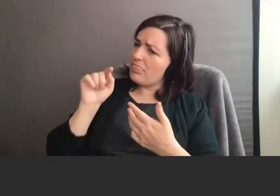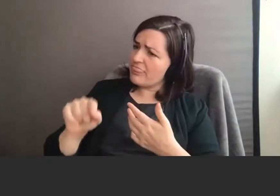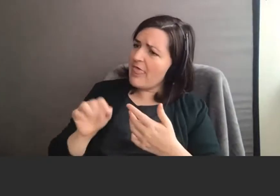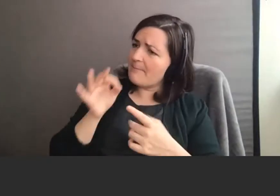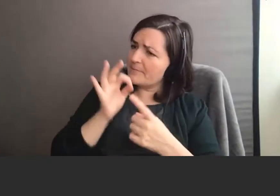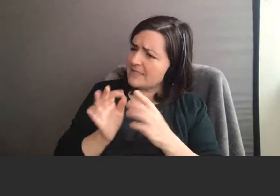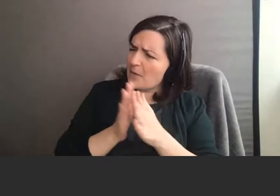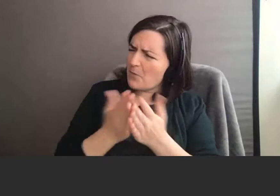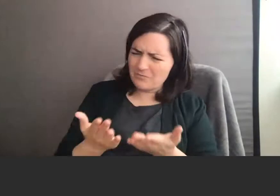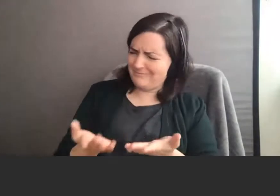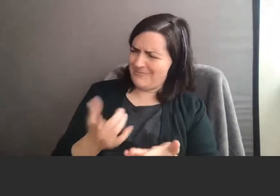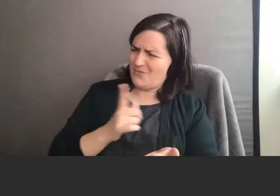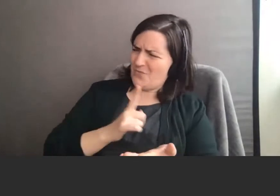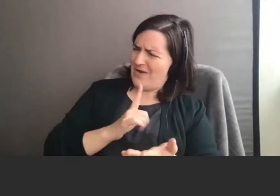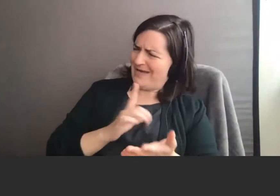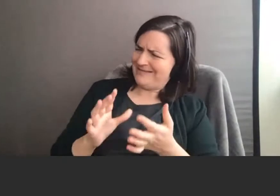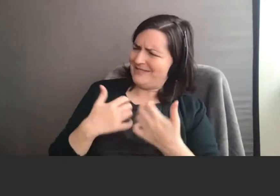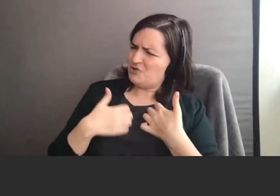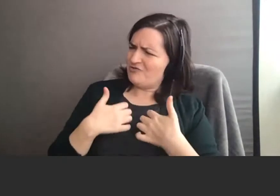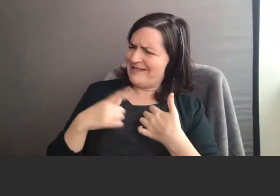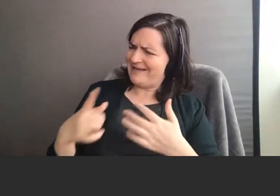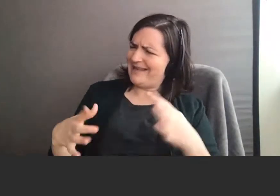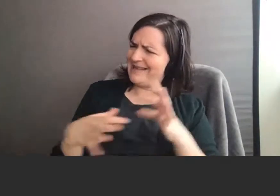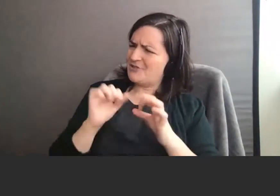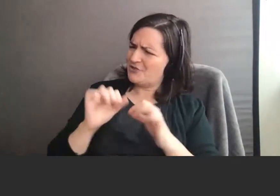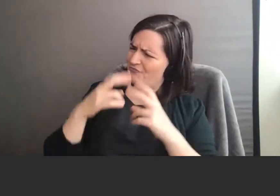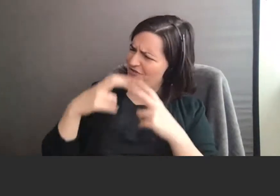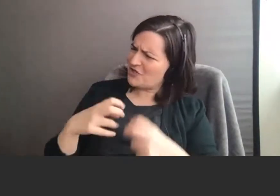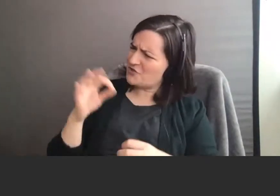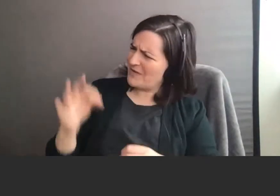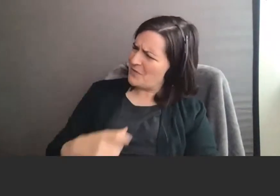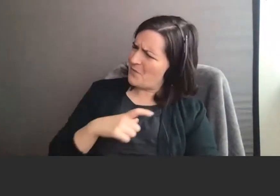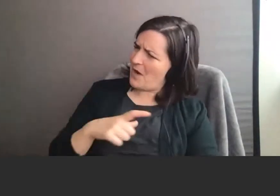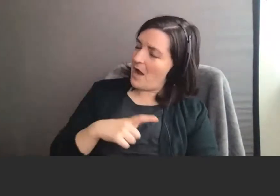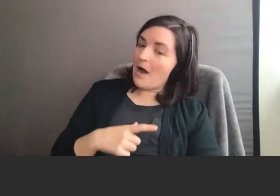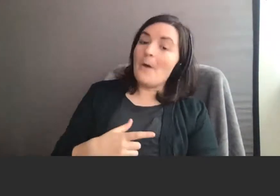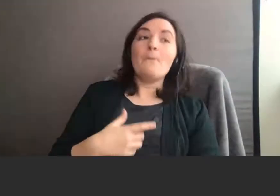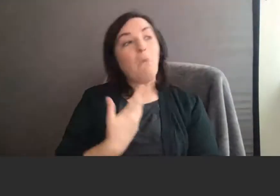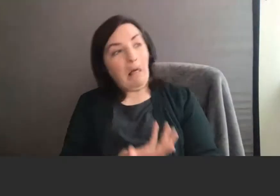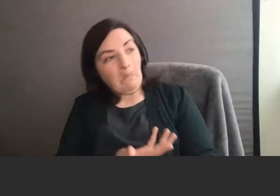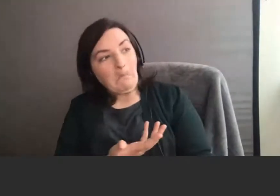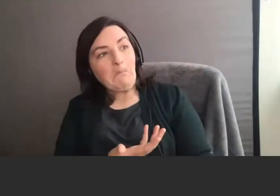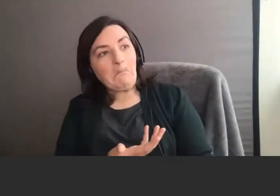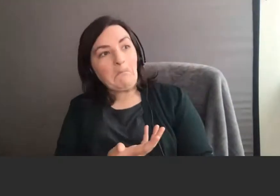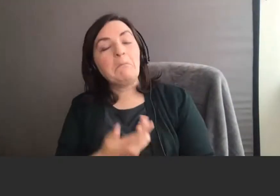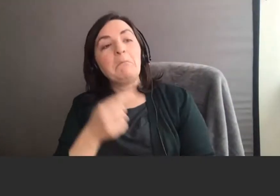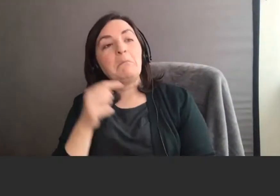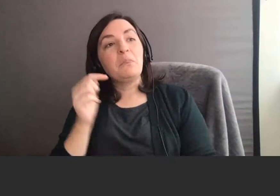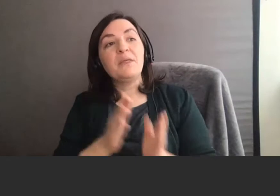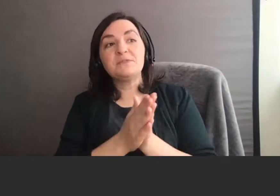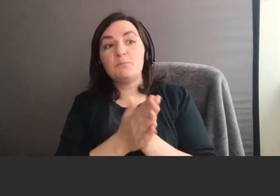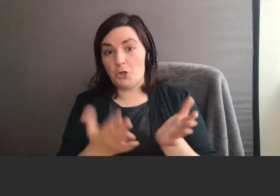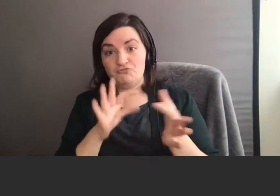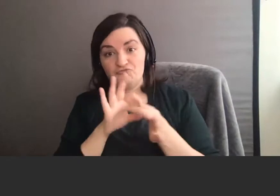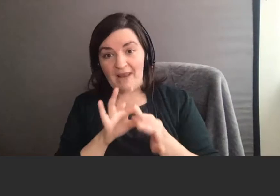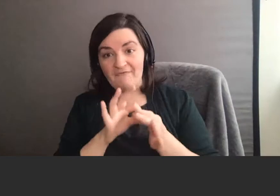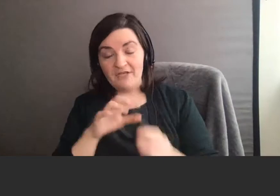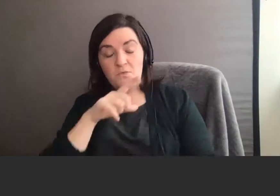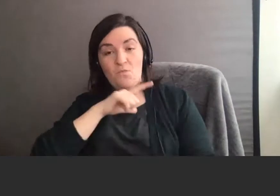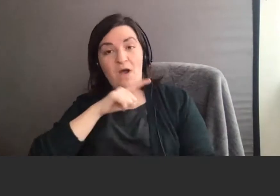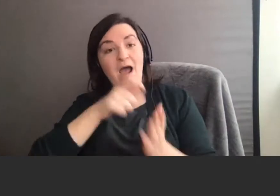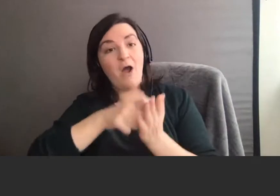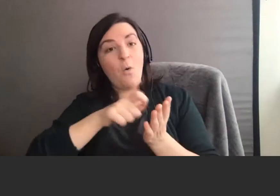particular book relates to your research question. And you'll go, oh, well, this book relates to my research question because the author talks about this and